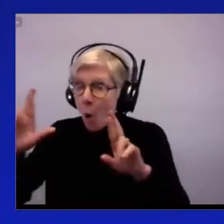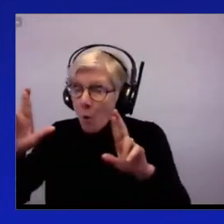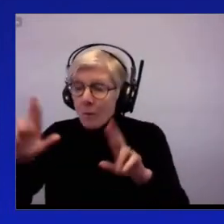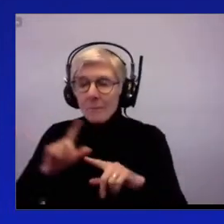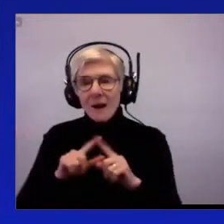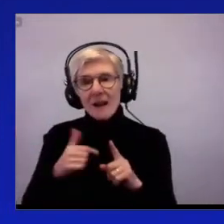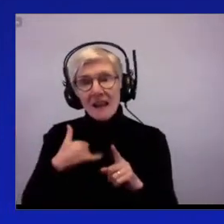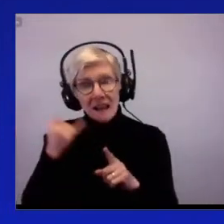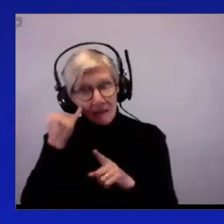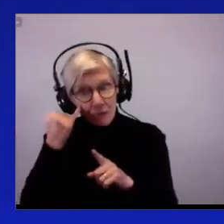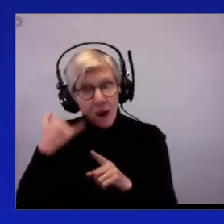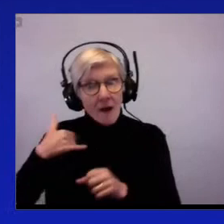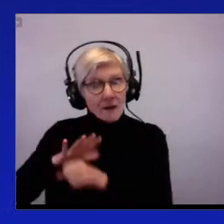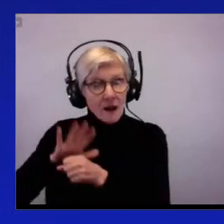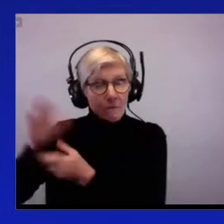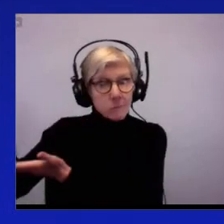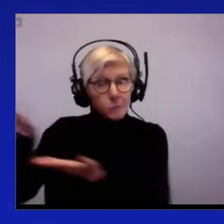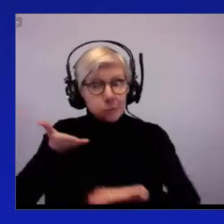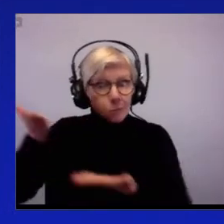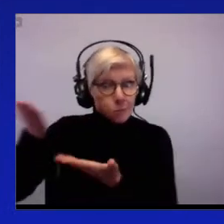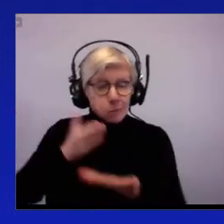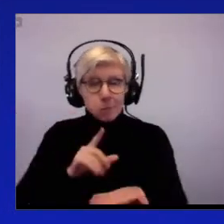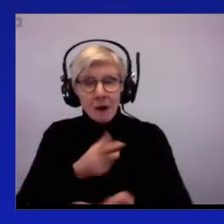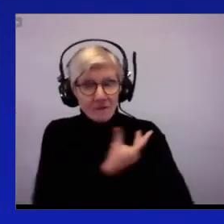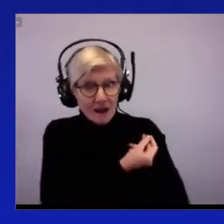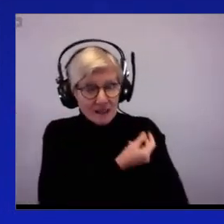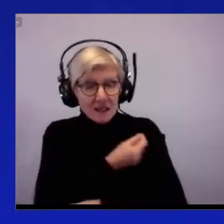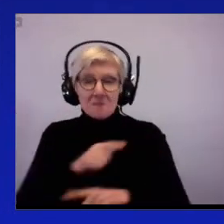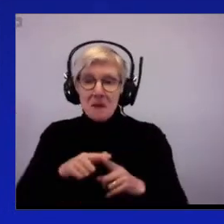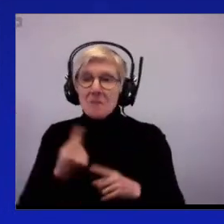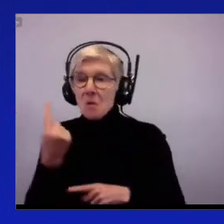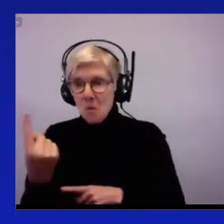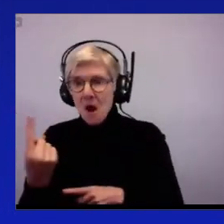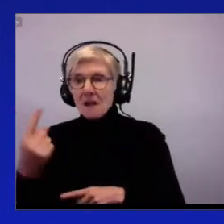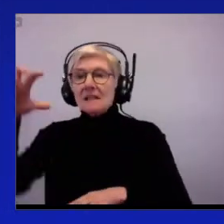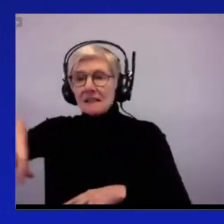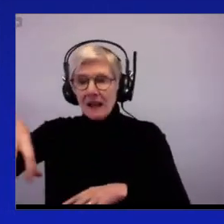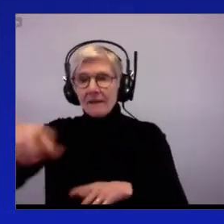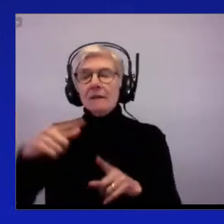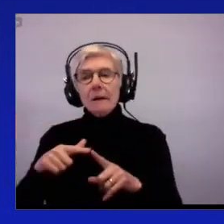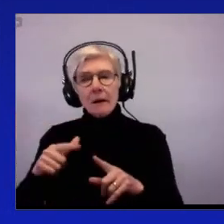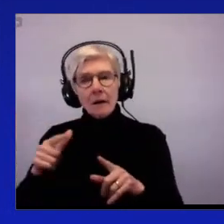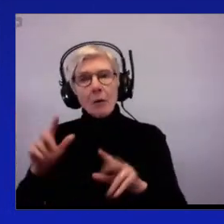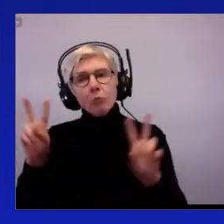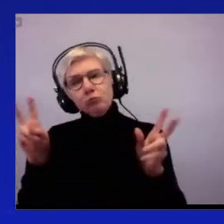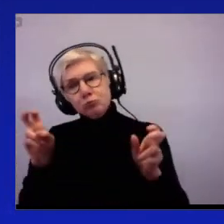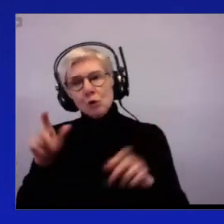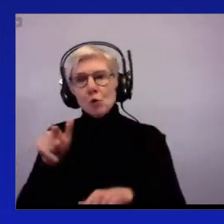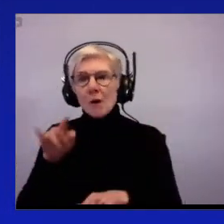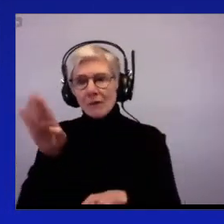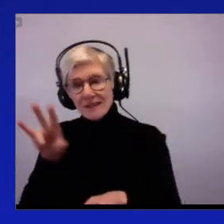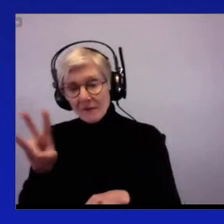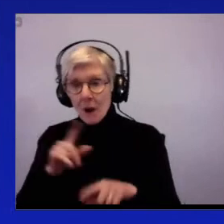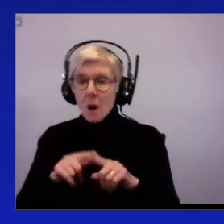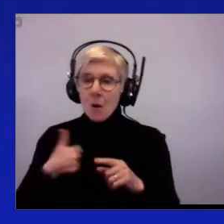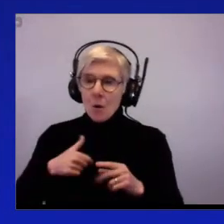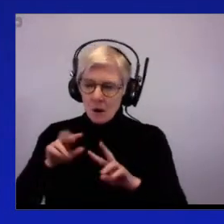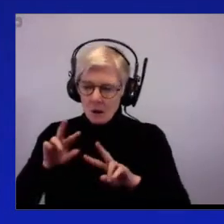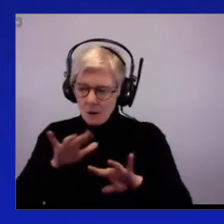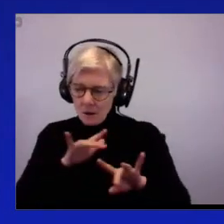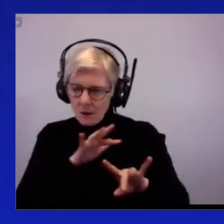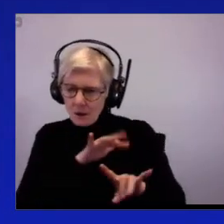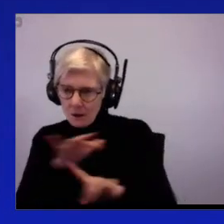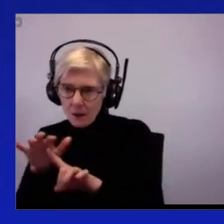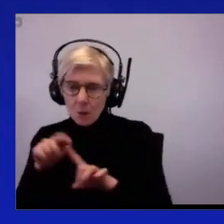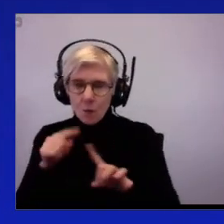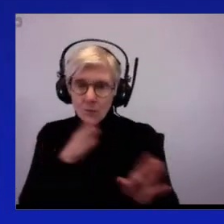think to your earlier question and to this one, and Dr. Ench has mentioned it too, as we do in real-time analysis, our plan is designed to be